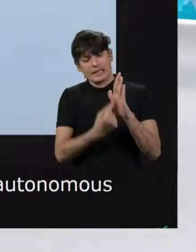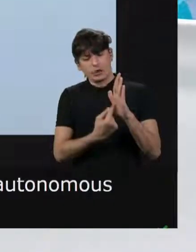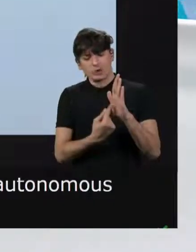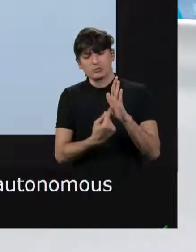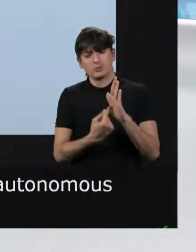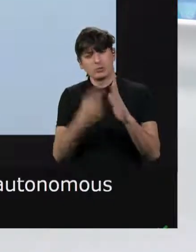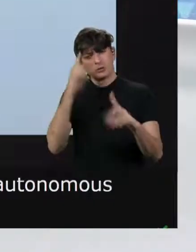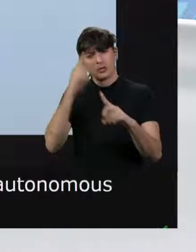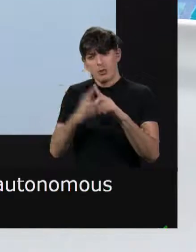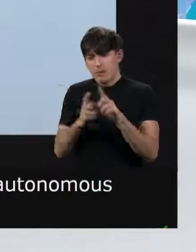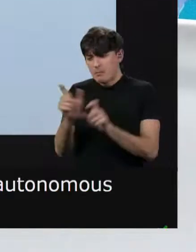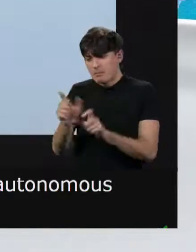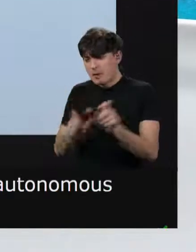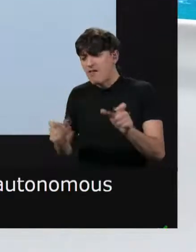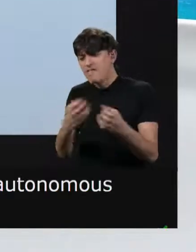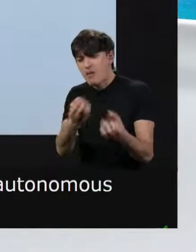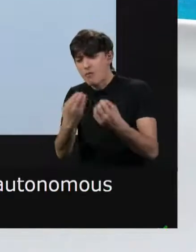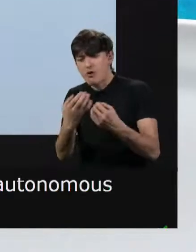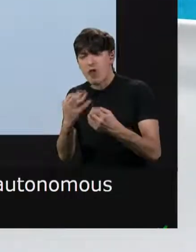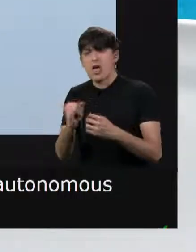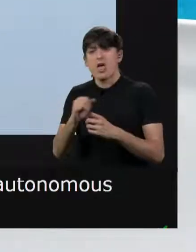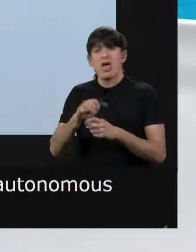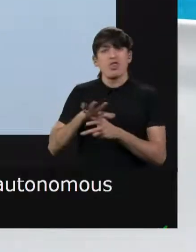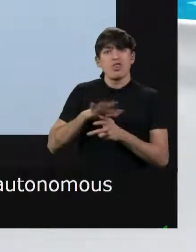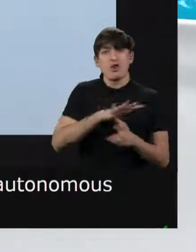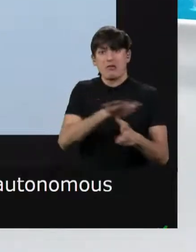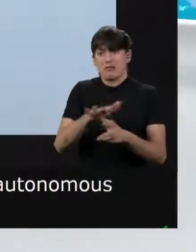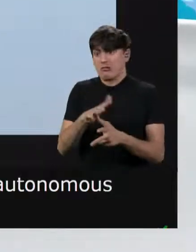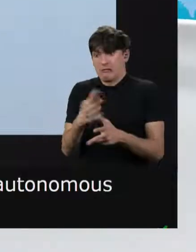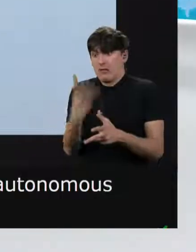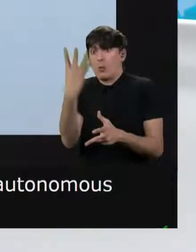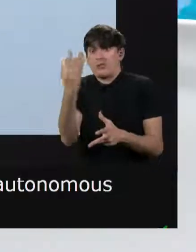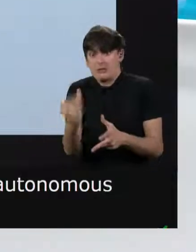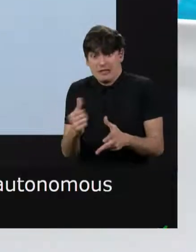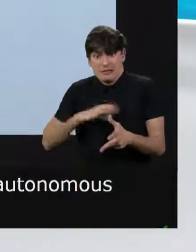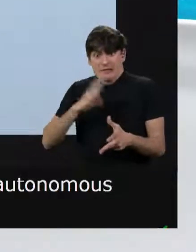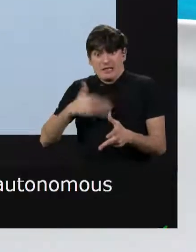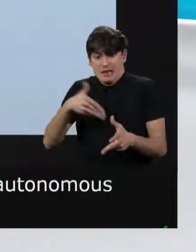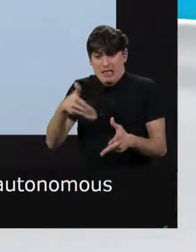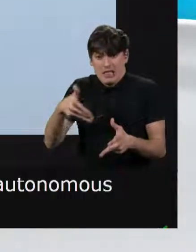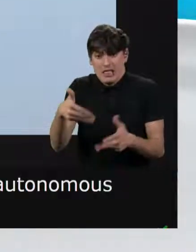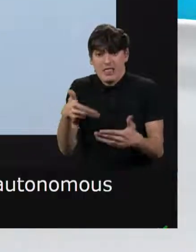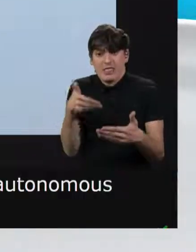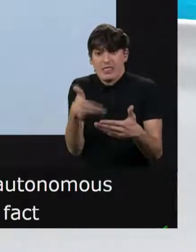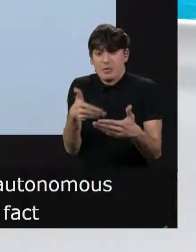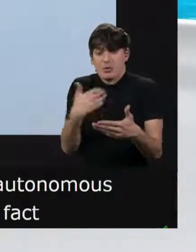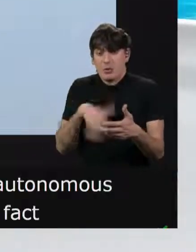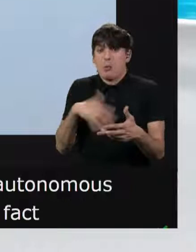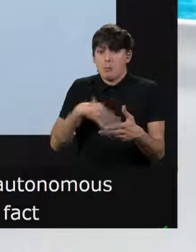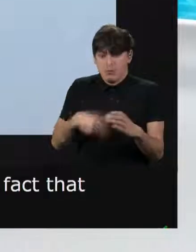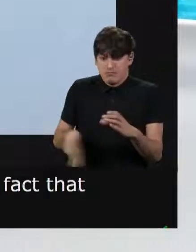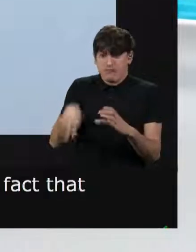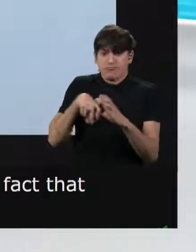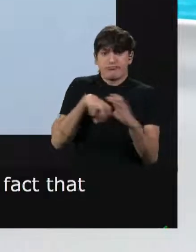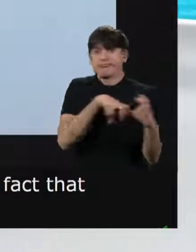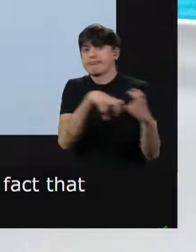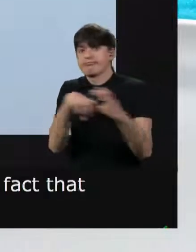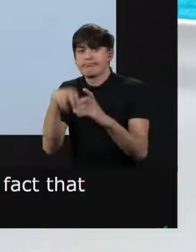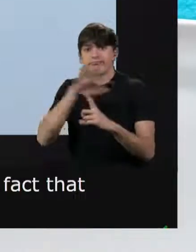This interaction should be based on the fact that everyone can access information. We have